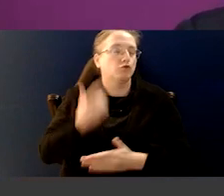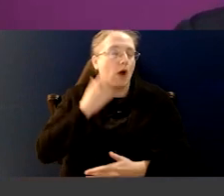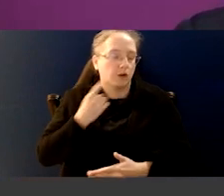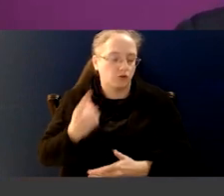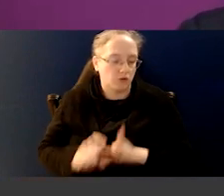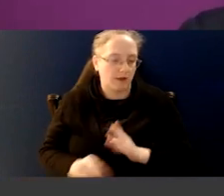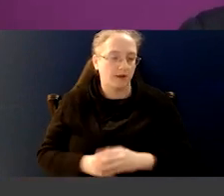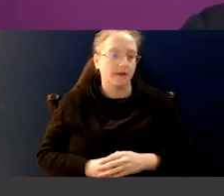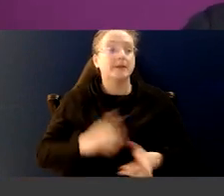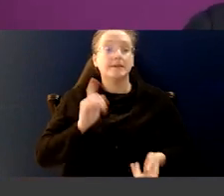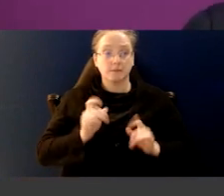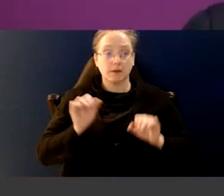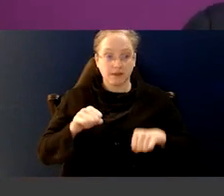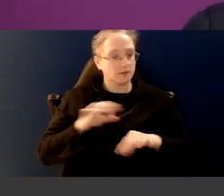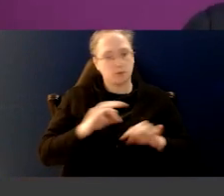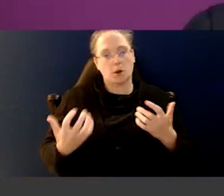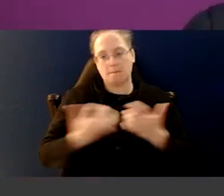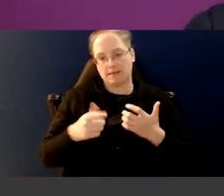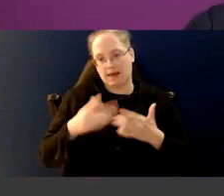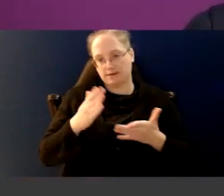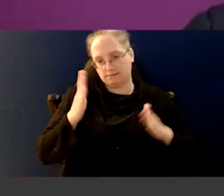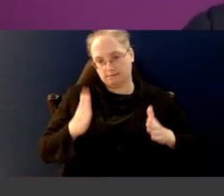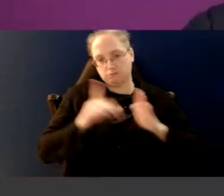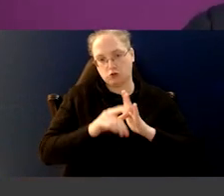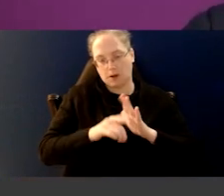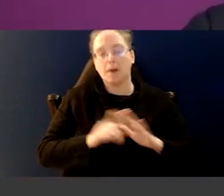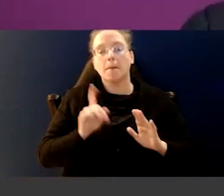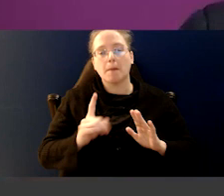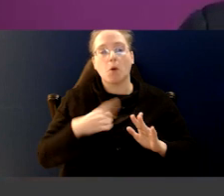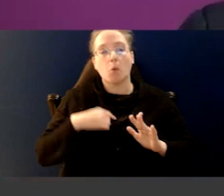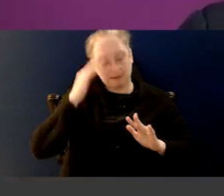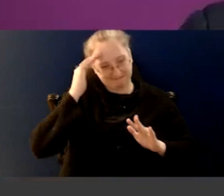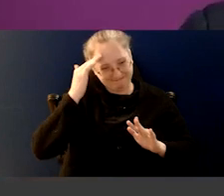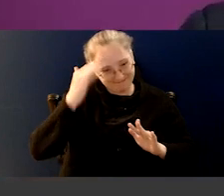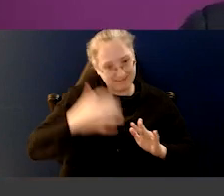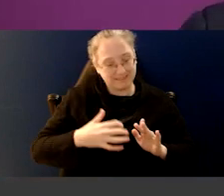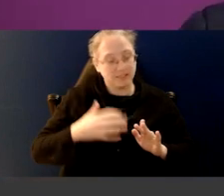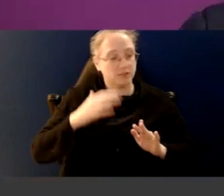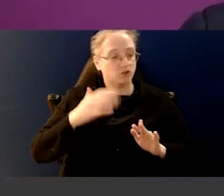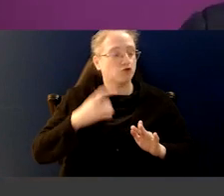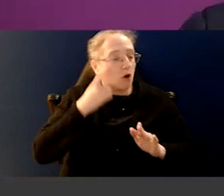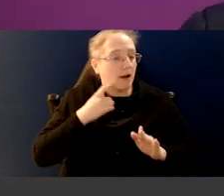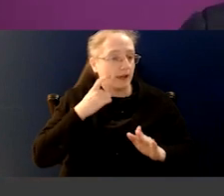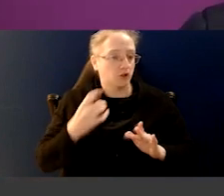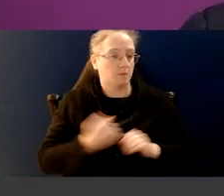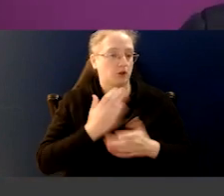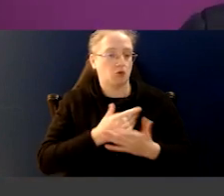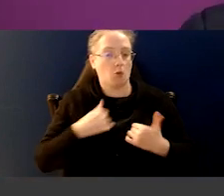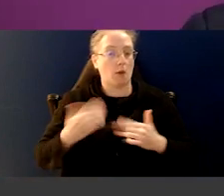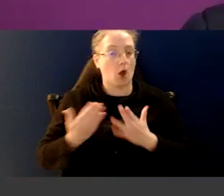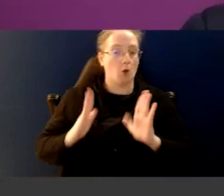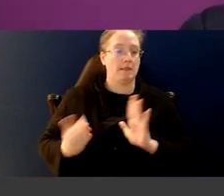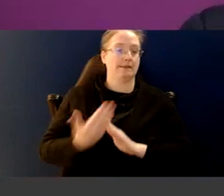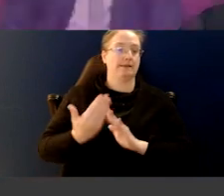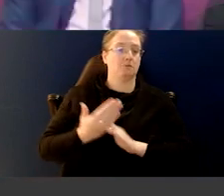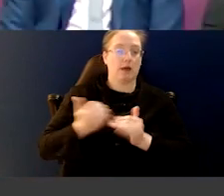that expectation, but we are striving to ensure that we are accessible and provide regular updates